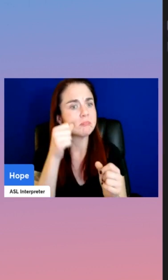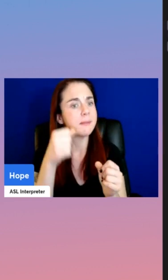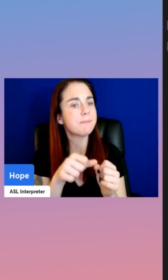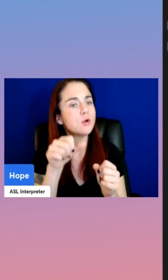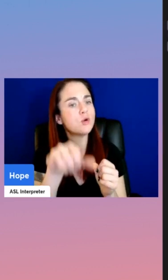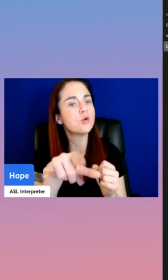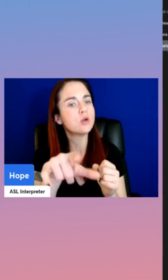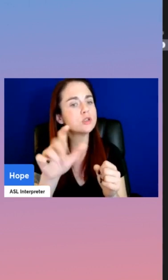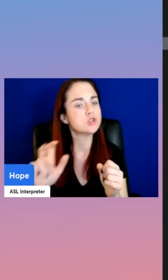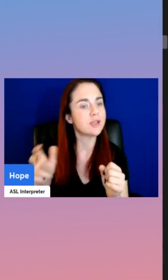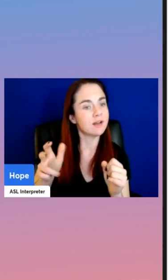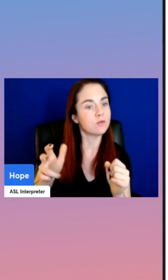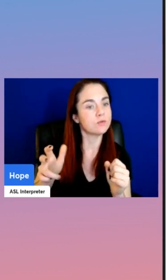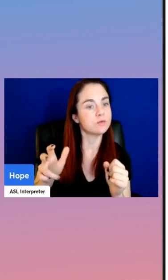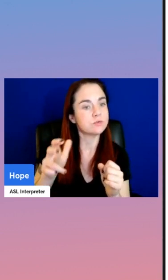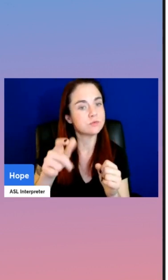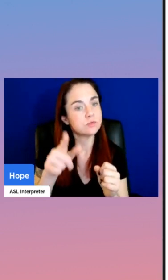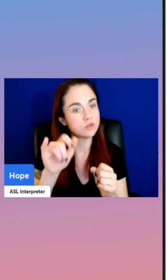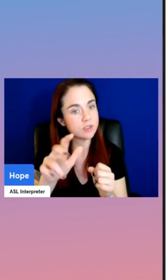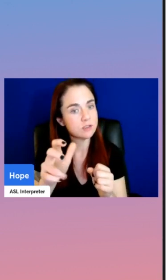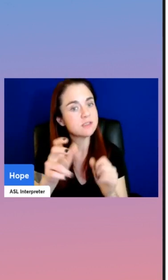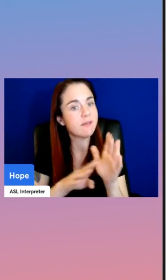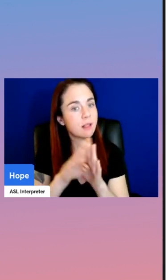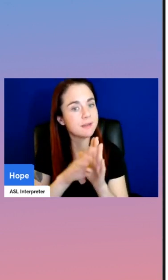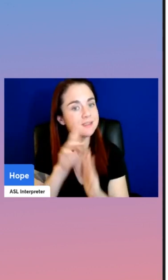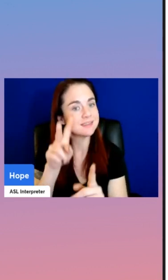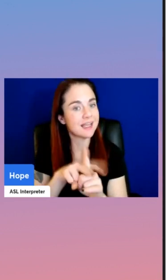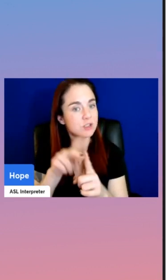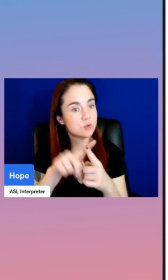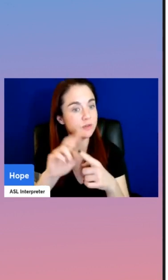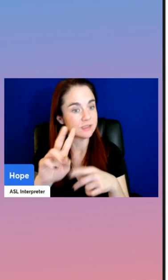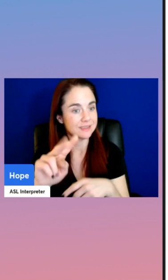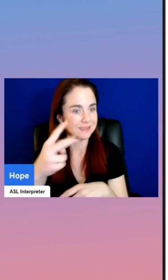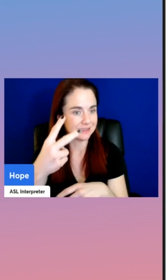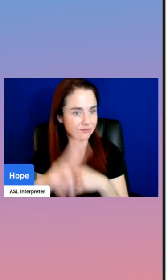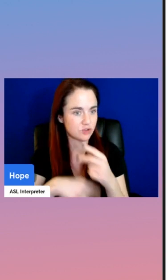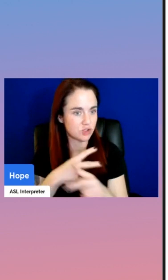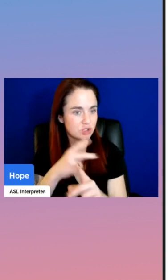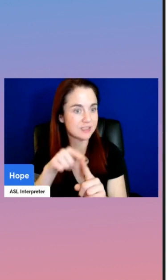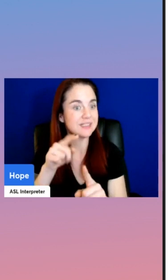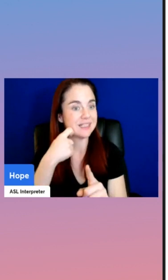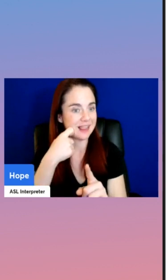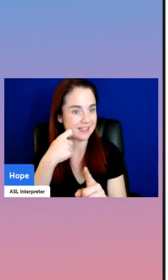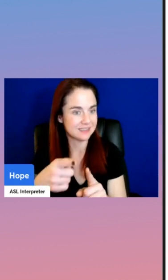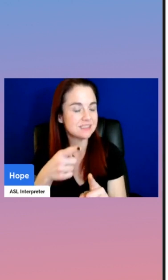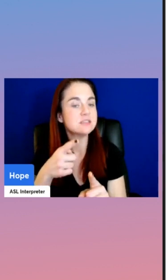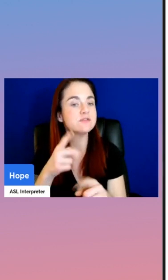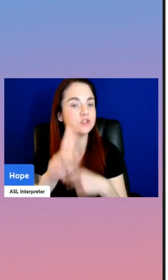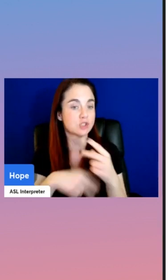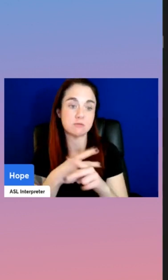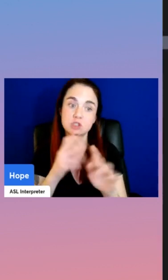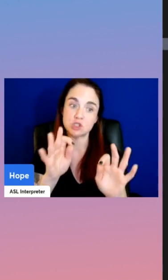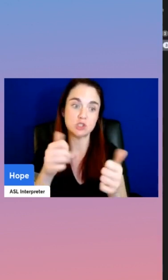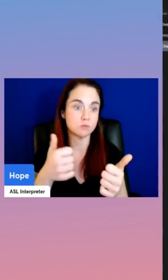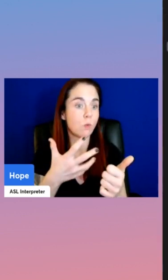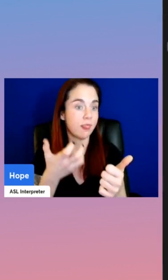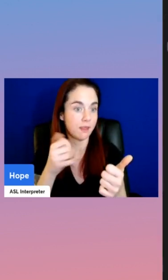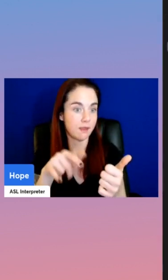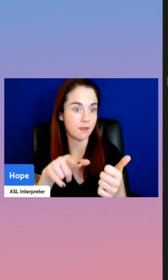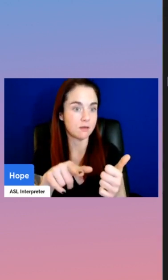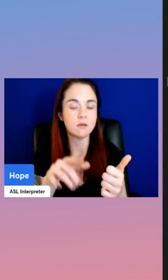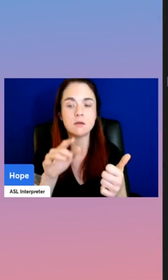the channel development is assigned to the version number 2, okay, which is the latest version, which is good, right? So now